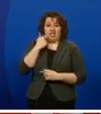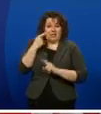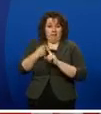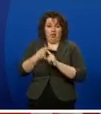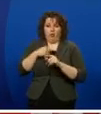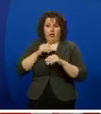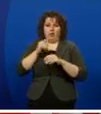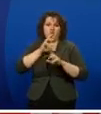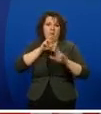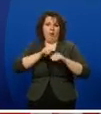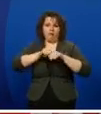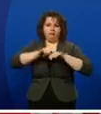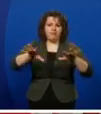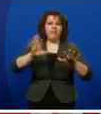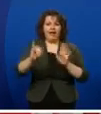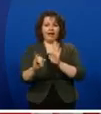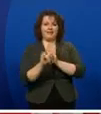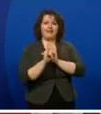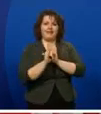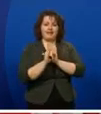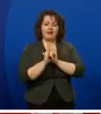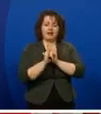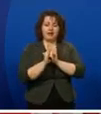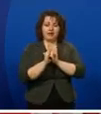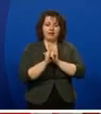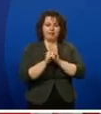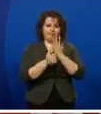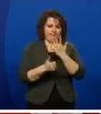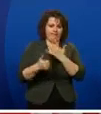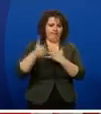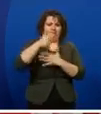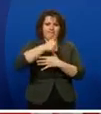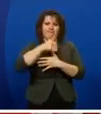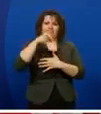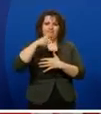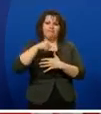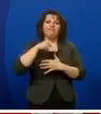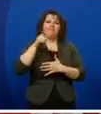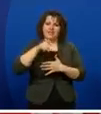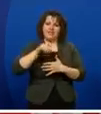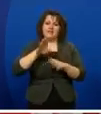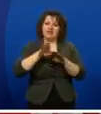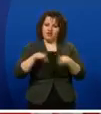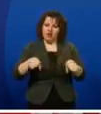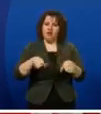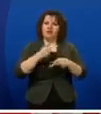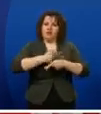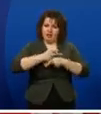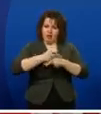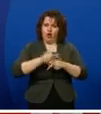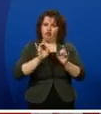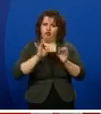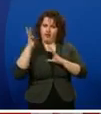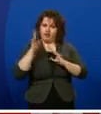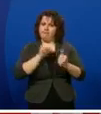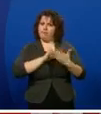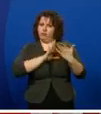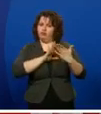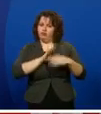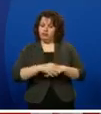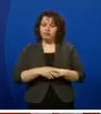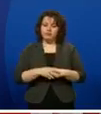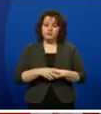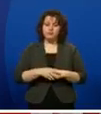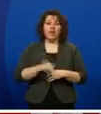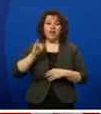month identified the priority to confront and address Iowa's child care crisis. While Iowa has the